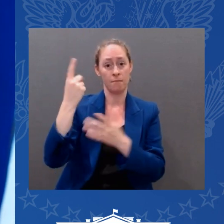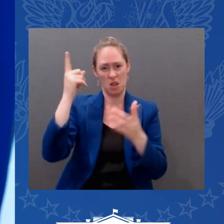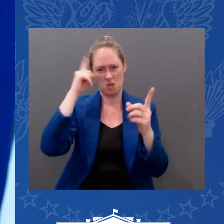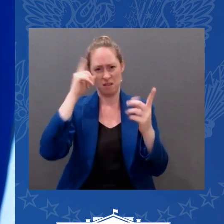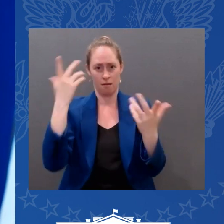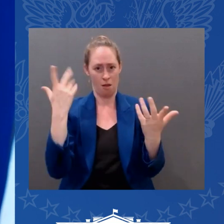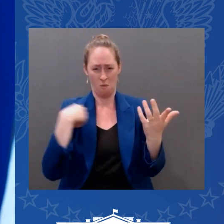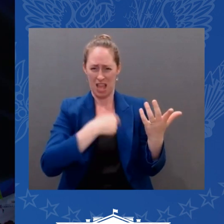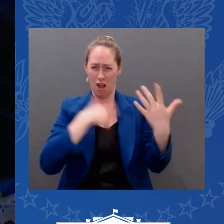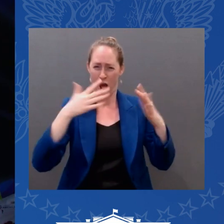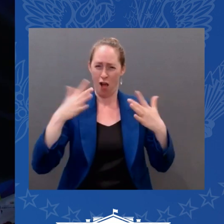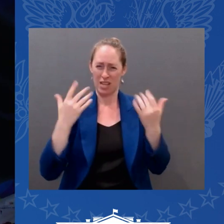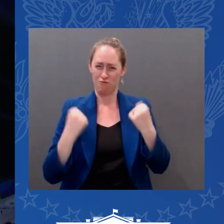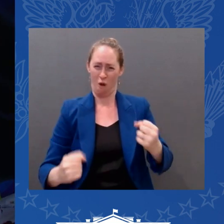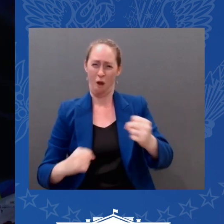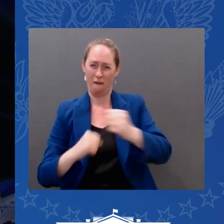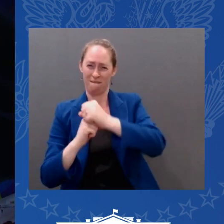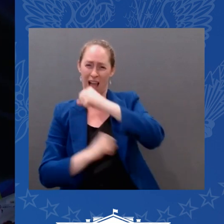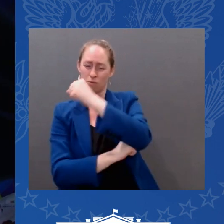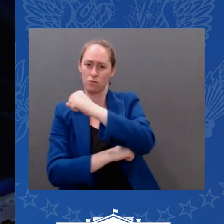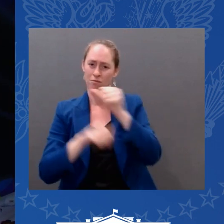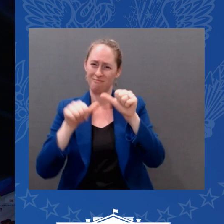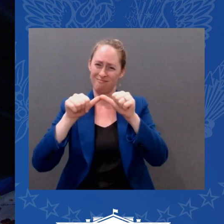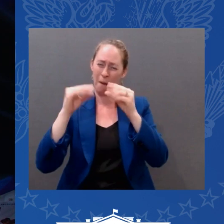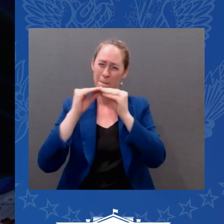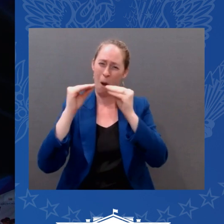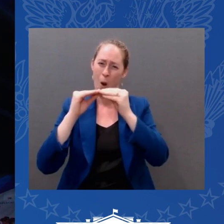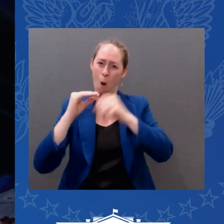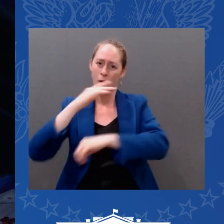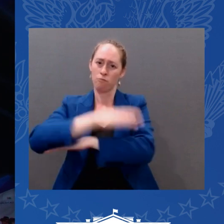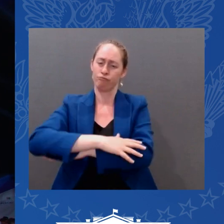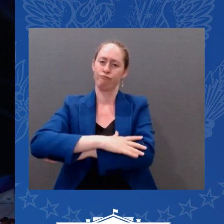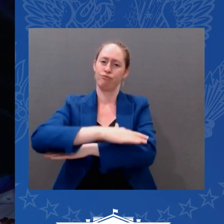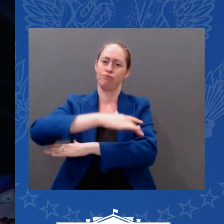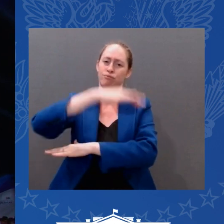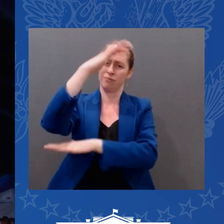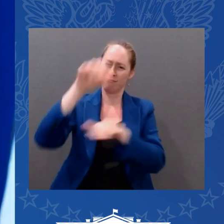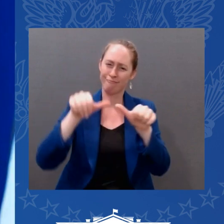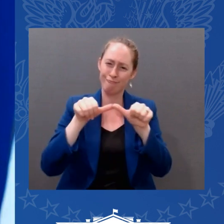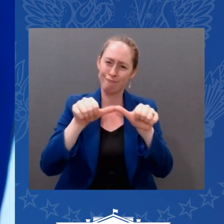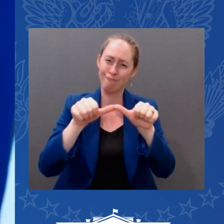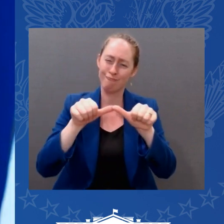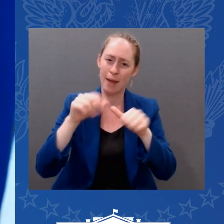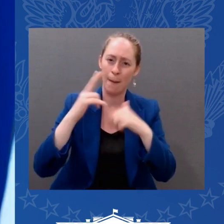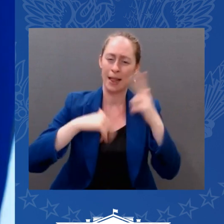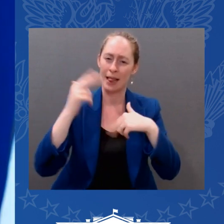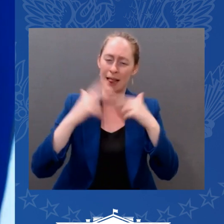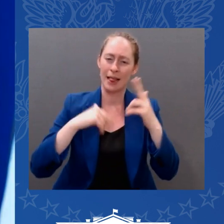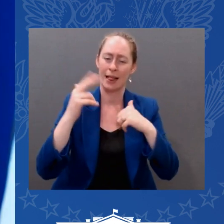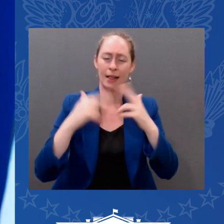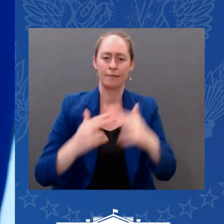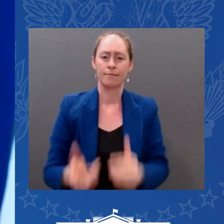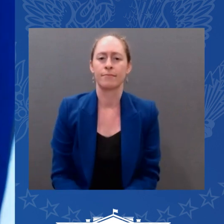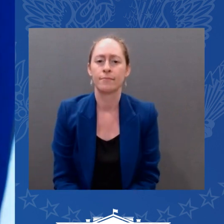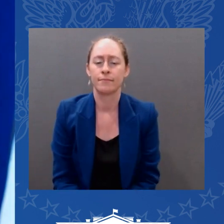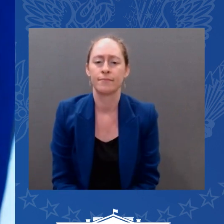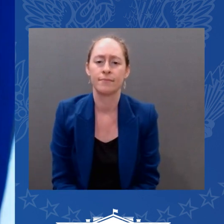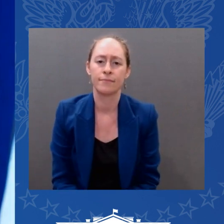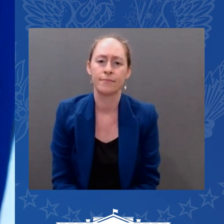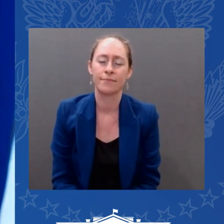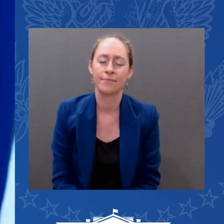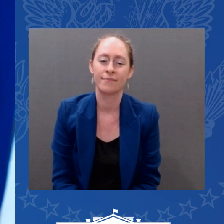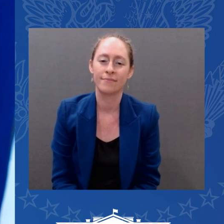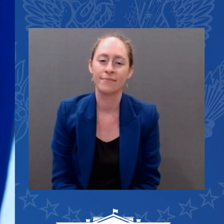continue. We also wish to outline initiatives to alleviate the multidimensional crisis we have